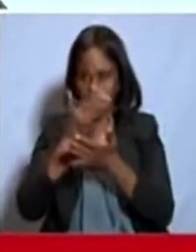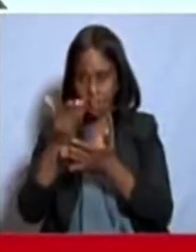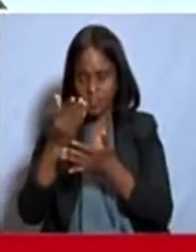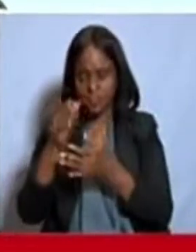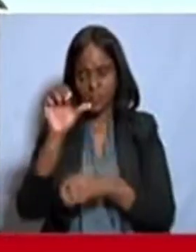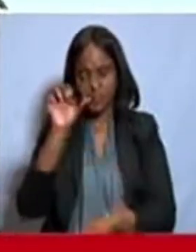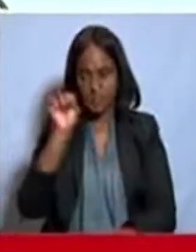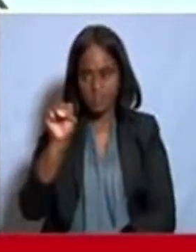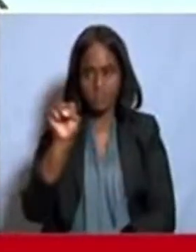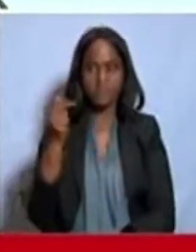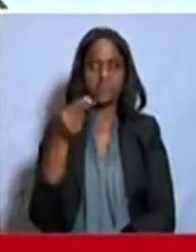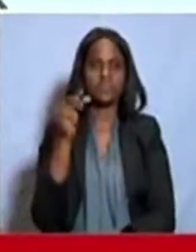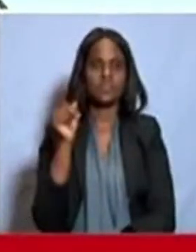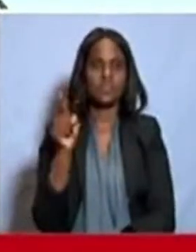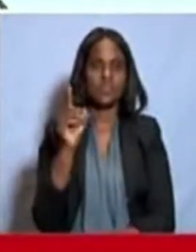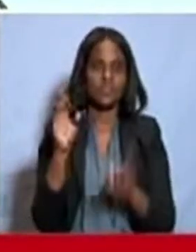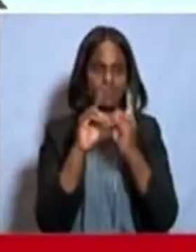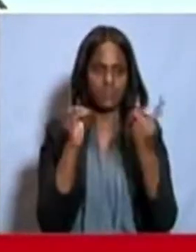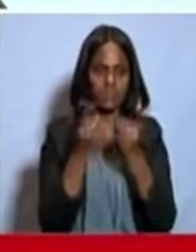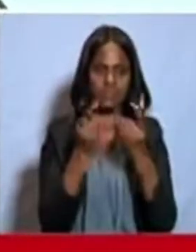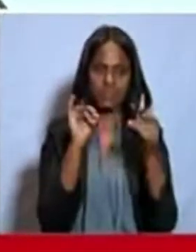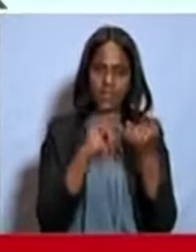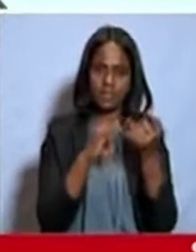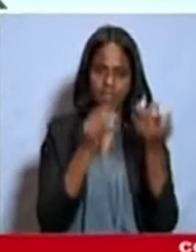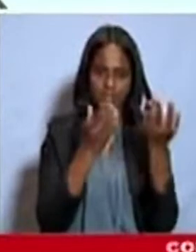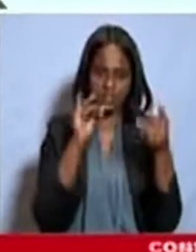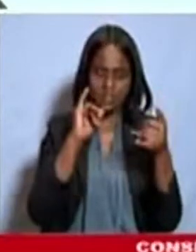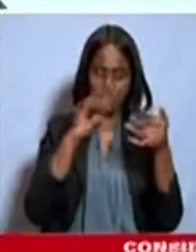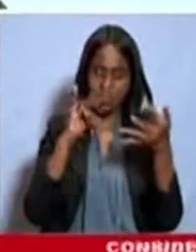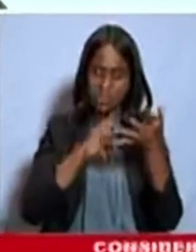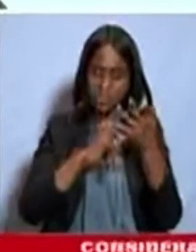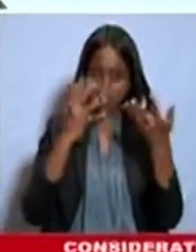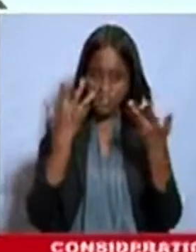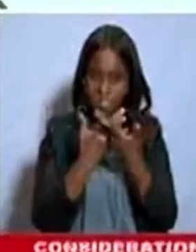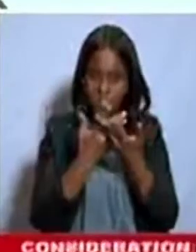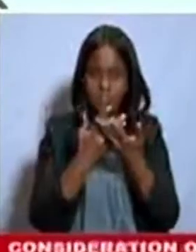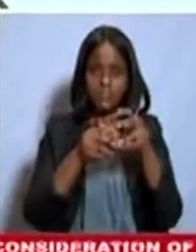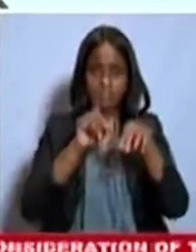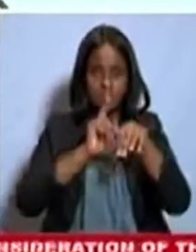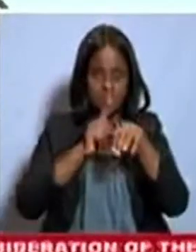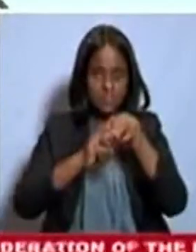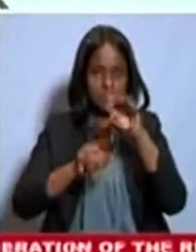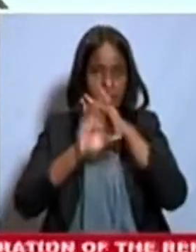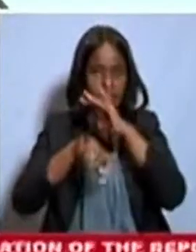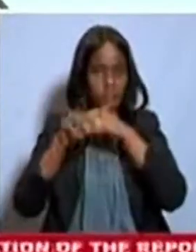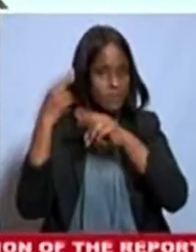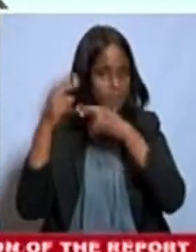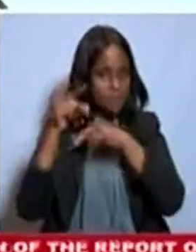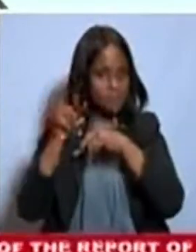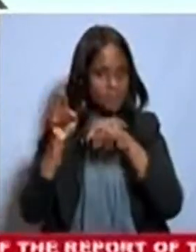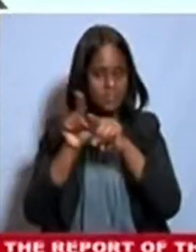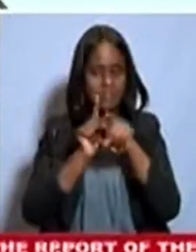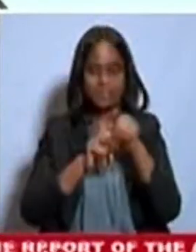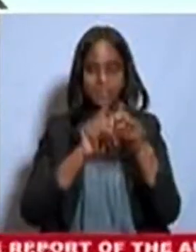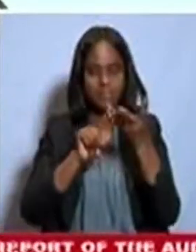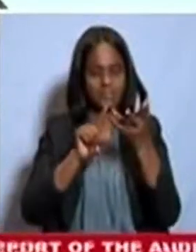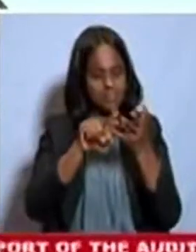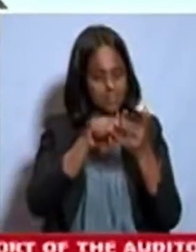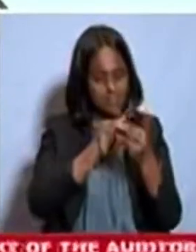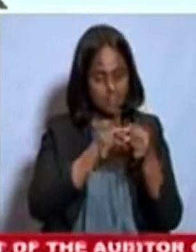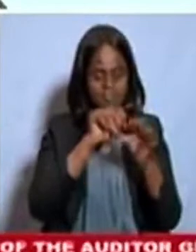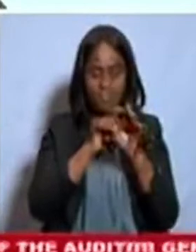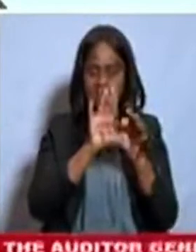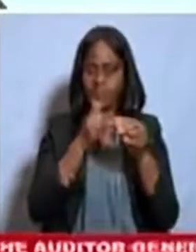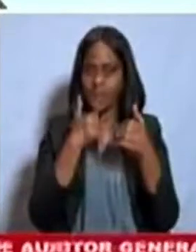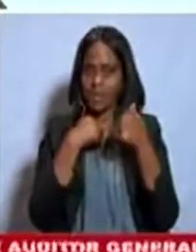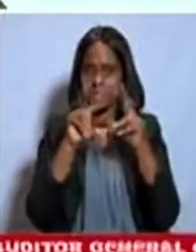Senga Hill District Social Welfare Office during the period under review, was not accounted for in that there were